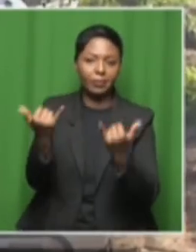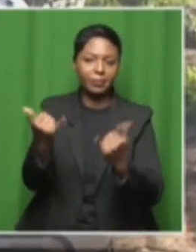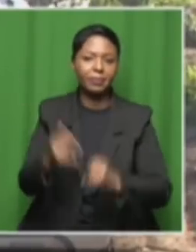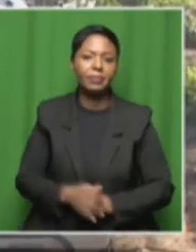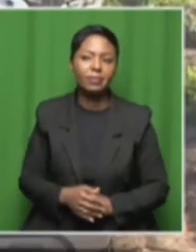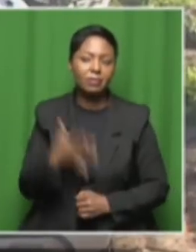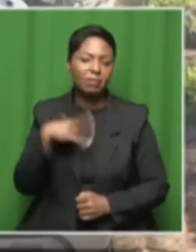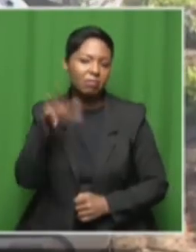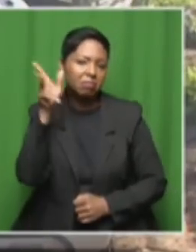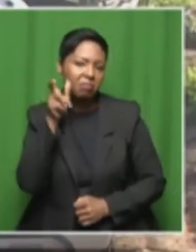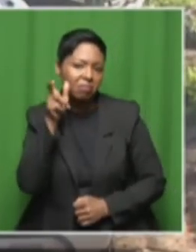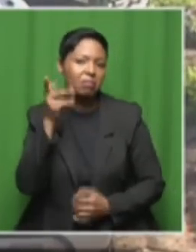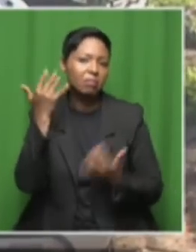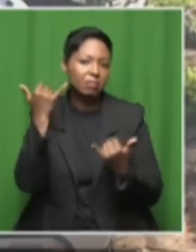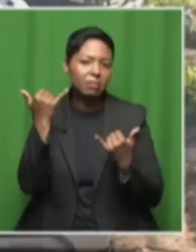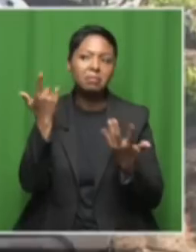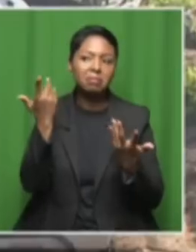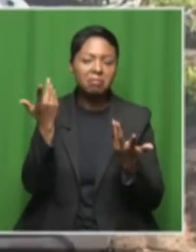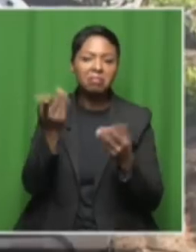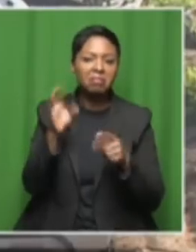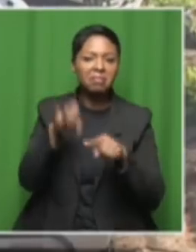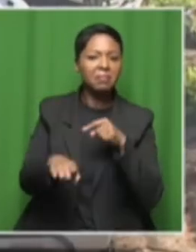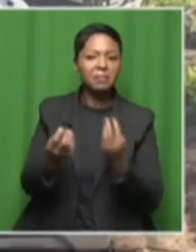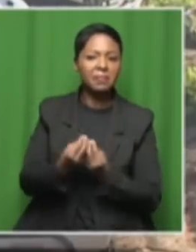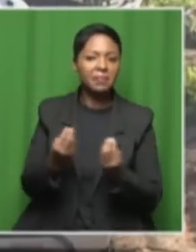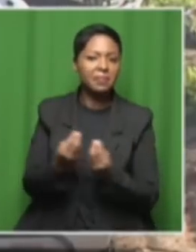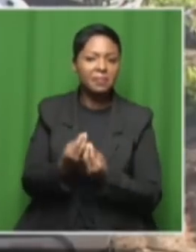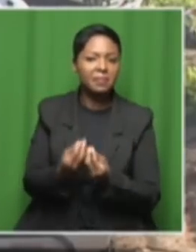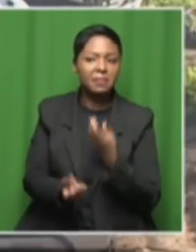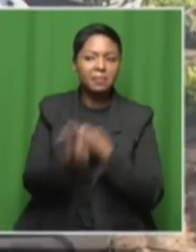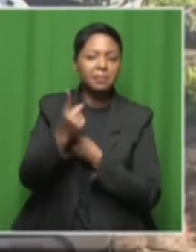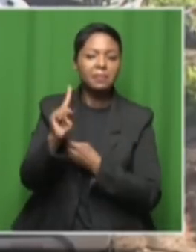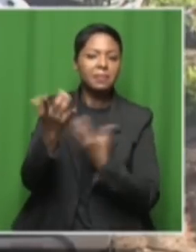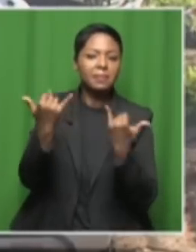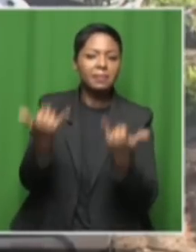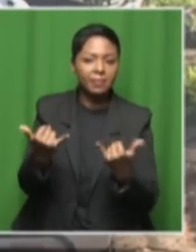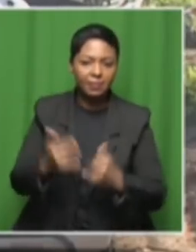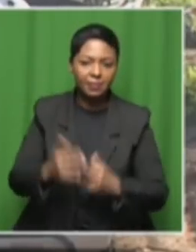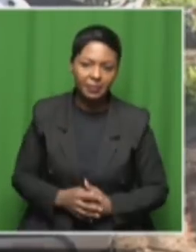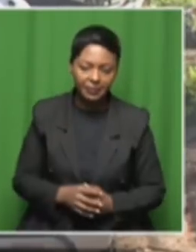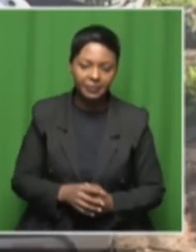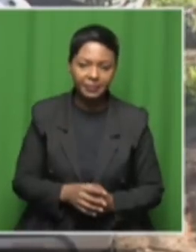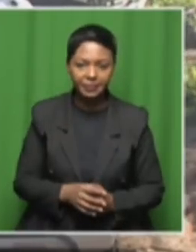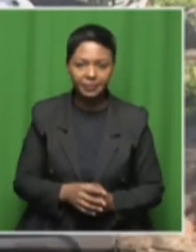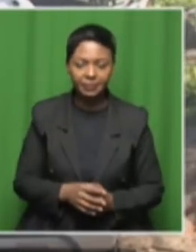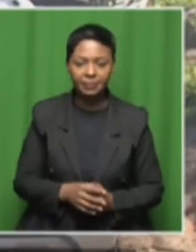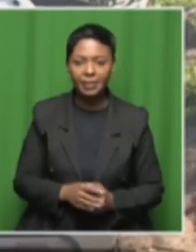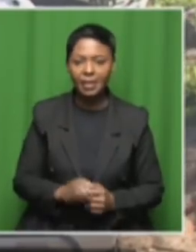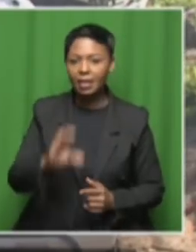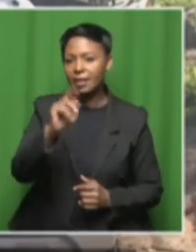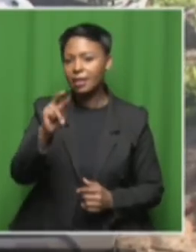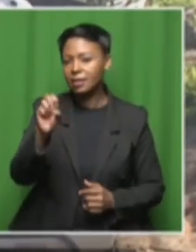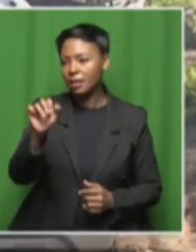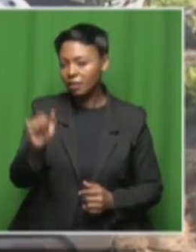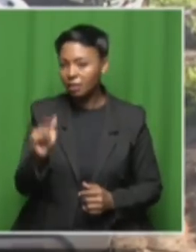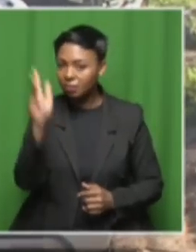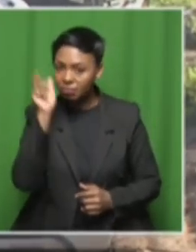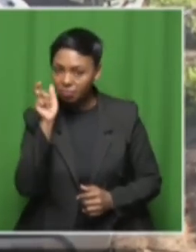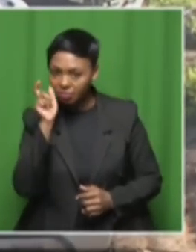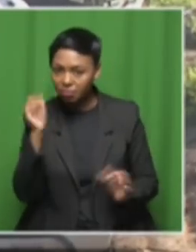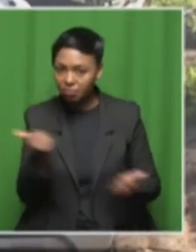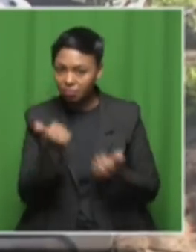out exactly what the details are, looking at the visuals on our screen. Griselda, if you can hear us, we're going to